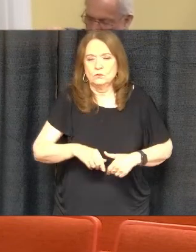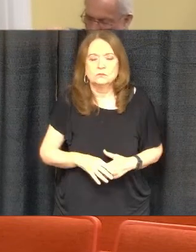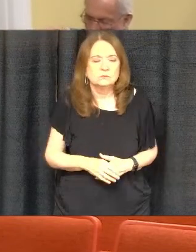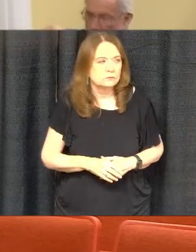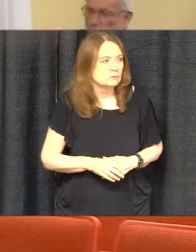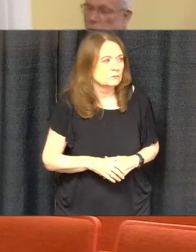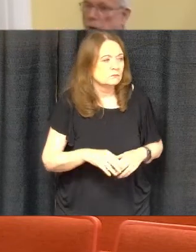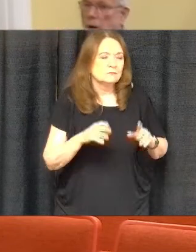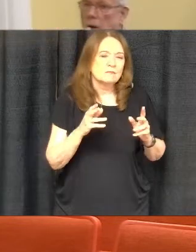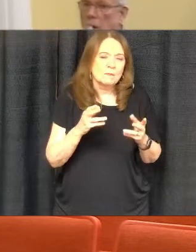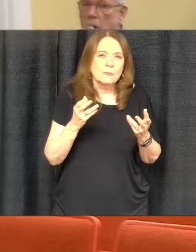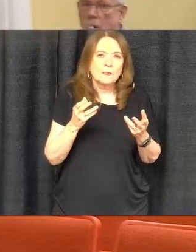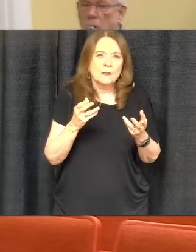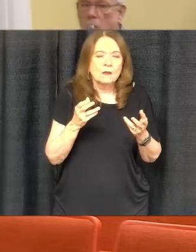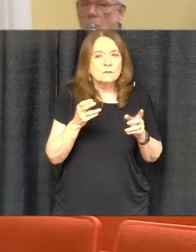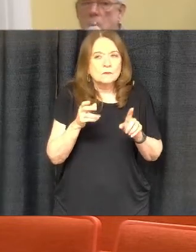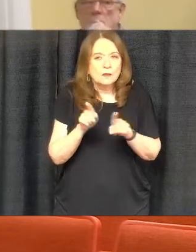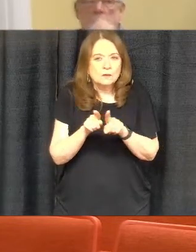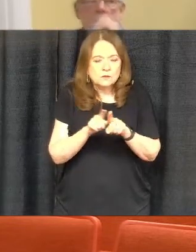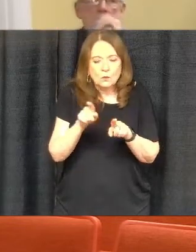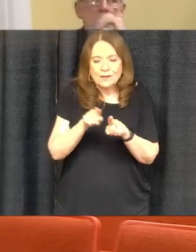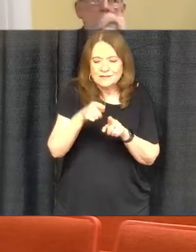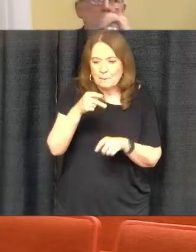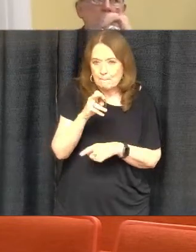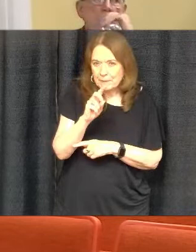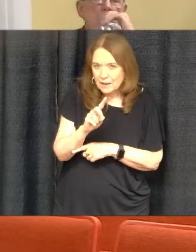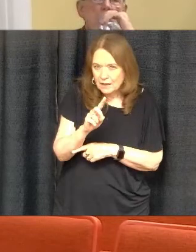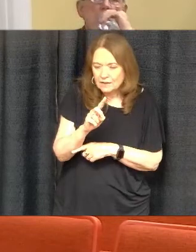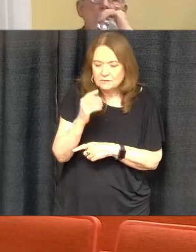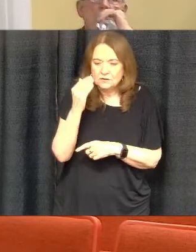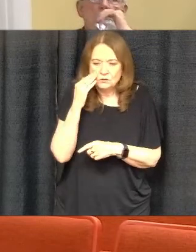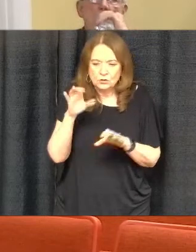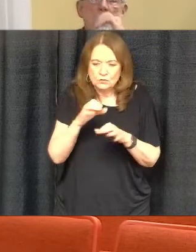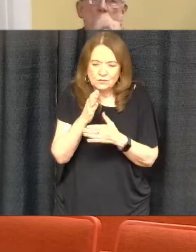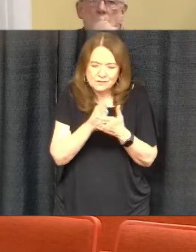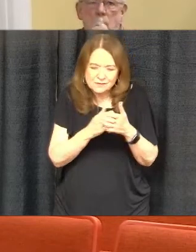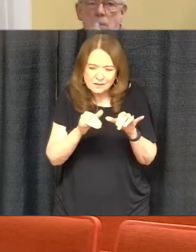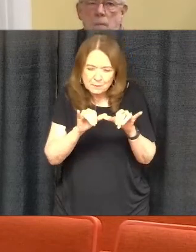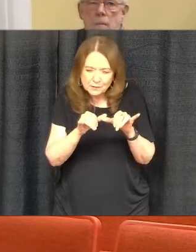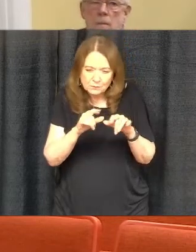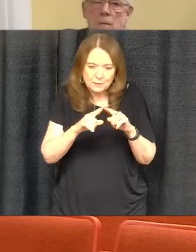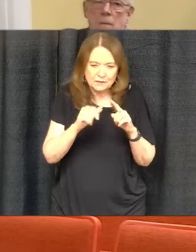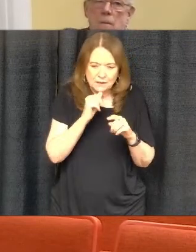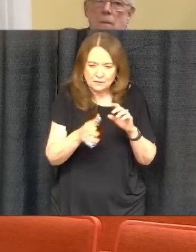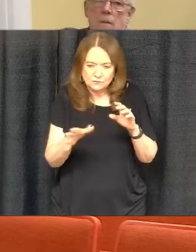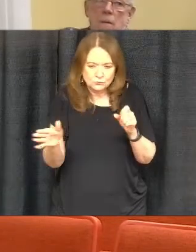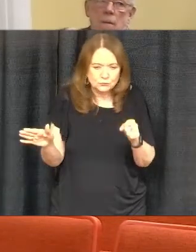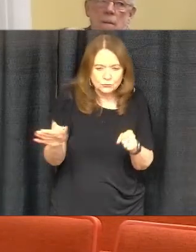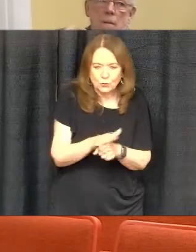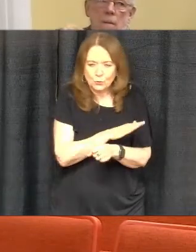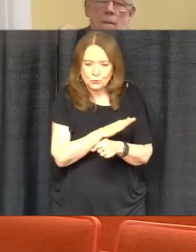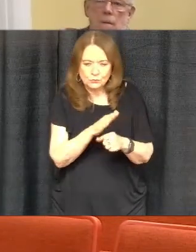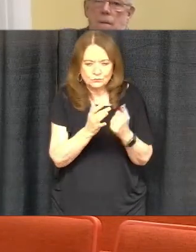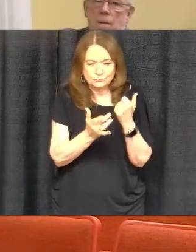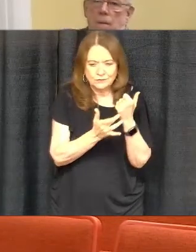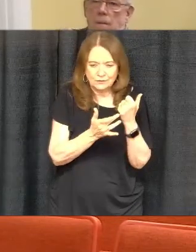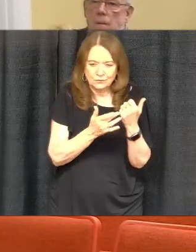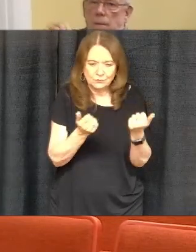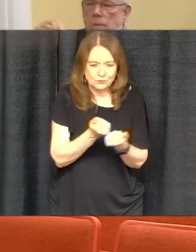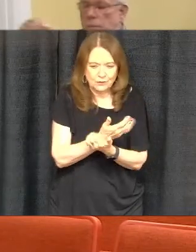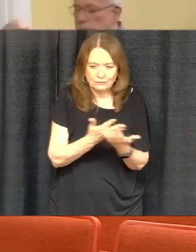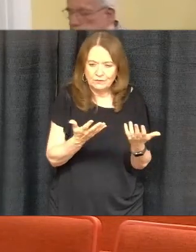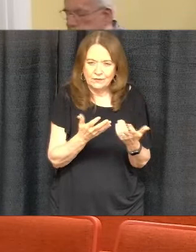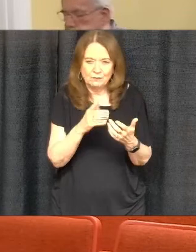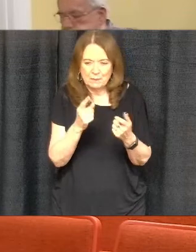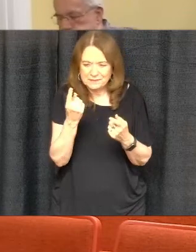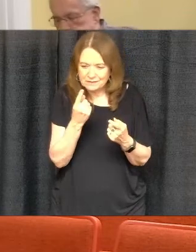it's the understanding that as a PUD, you've done a certain amount of engineering, but maybe you haven't done your total geotechnical or some other things out there. And there